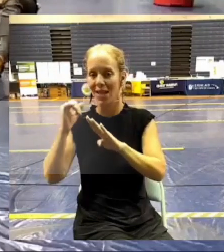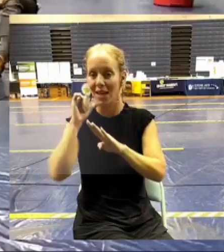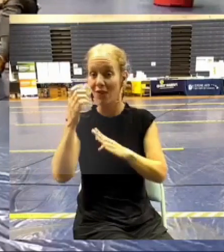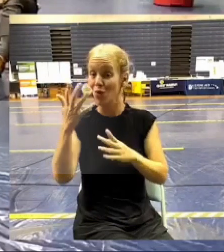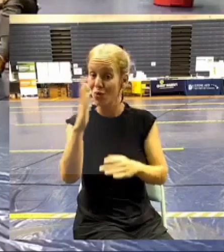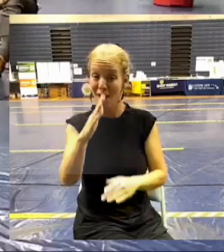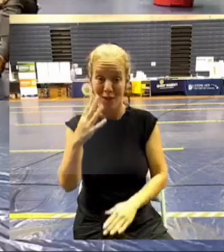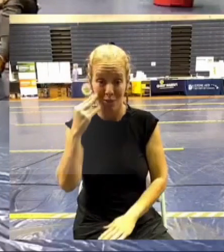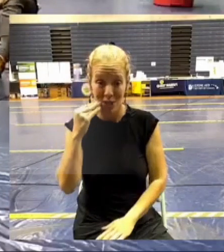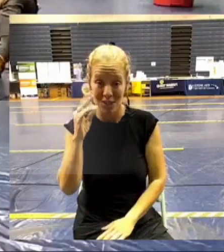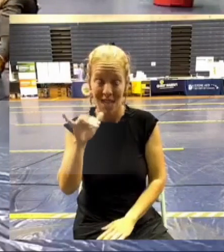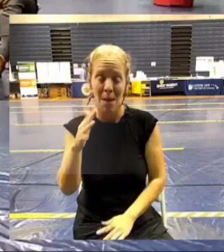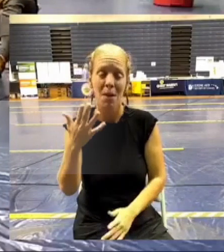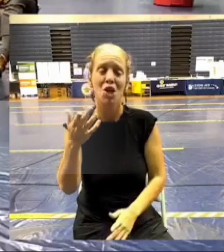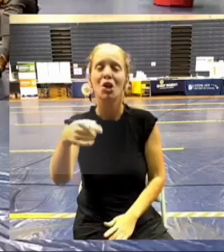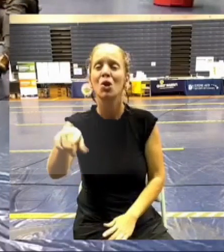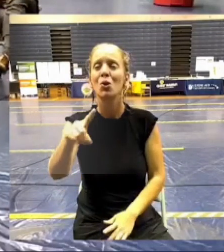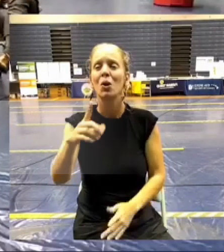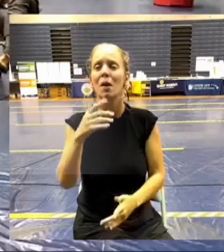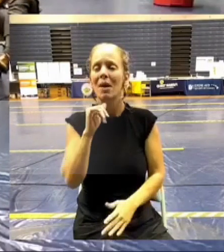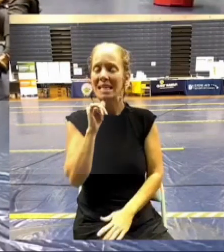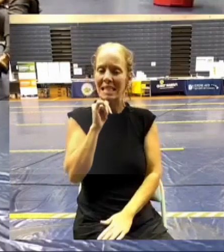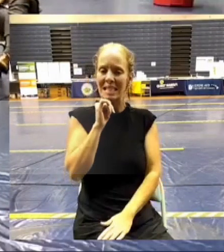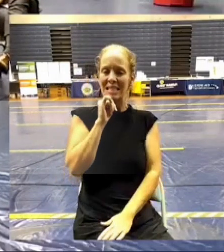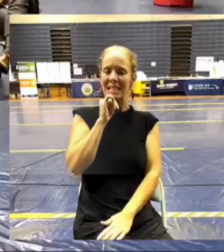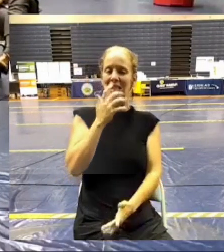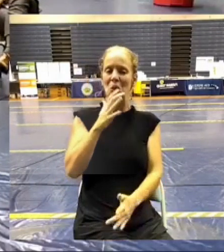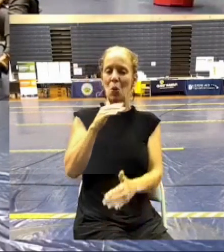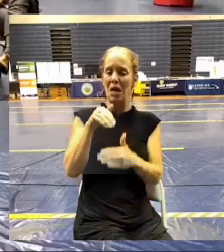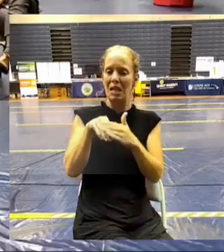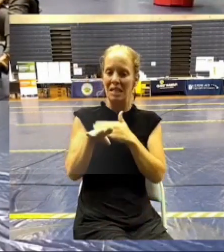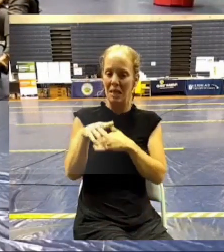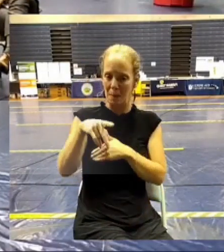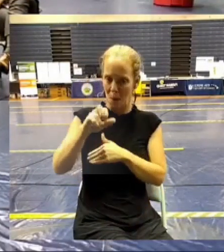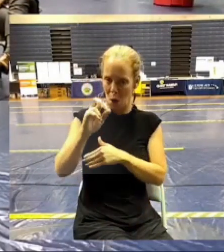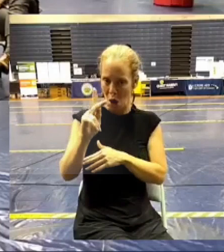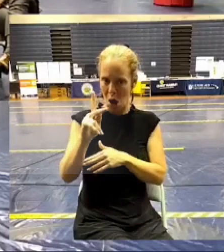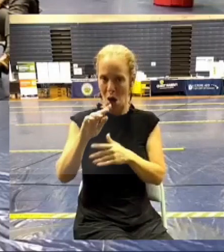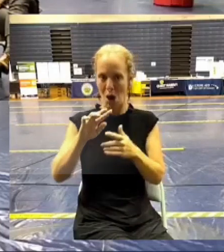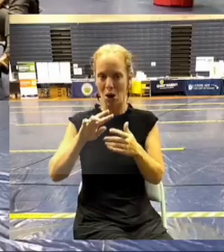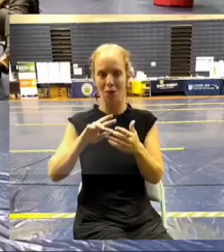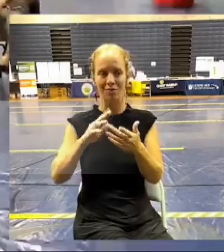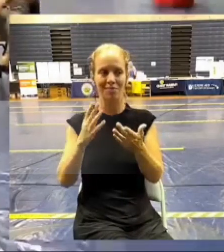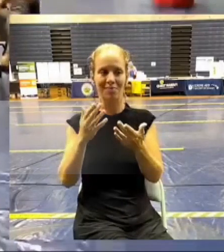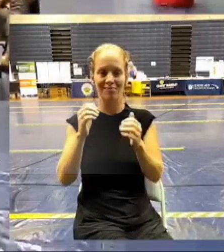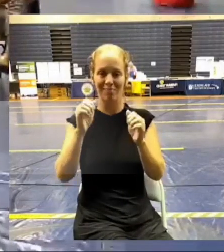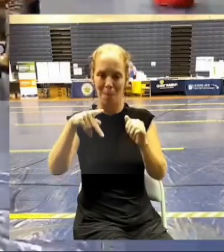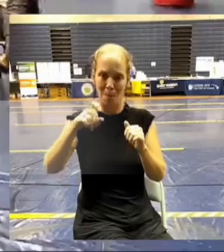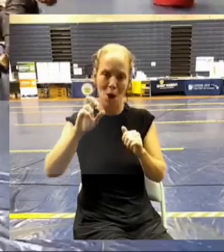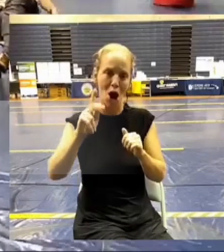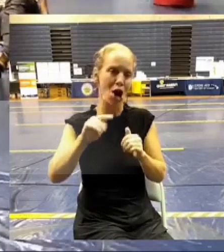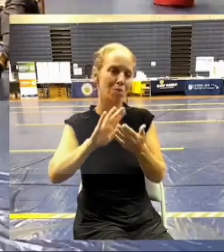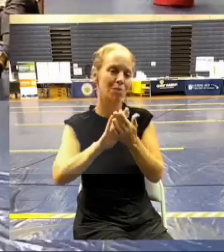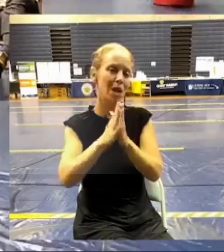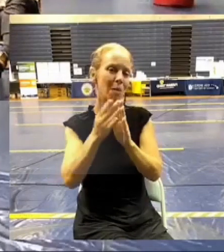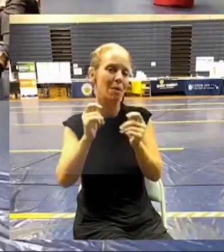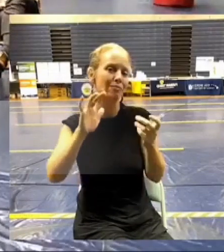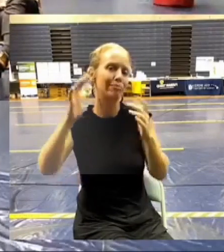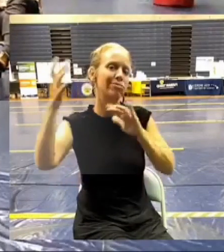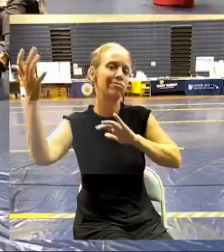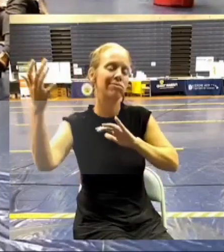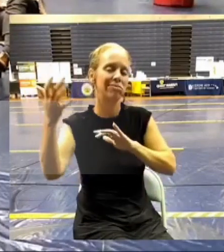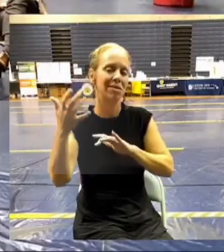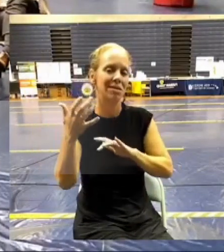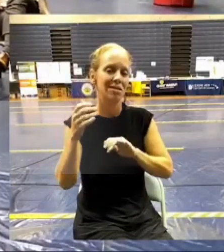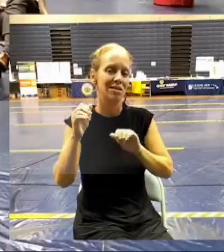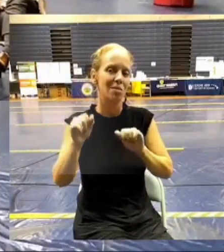folks, if you're not in that situation, you may hesitate to go and use the parks. And then it becomes, well, free for all, anybody can go and use